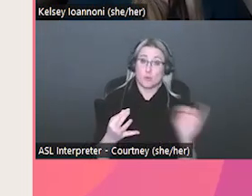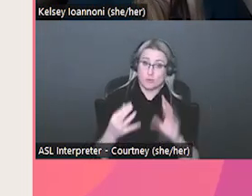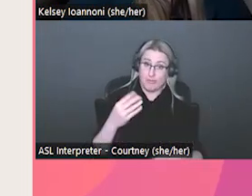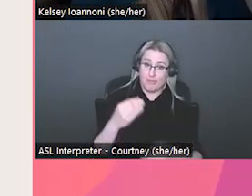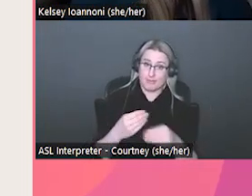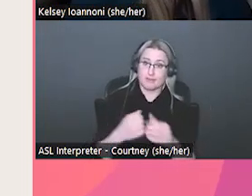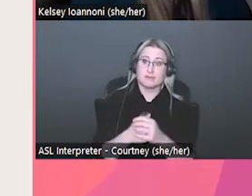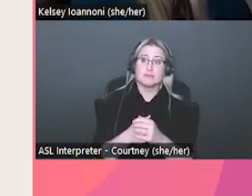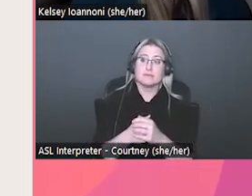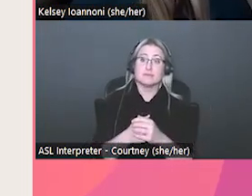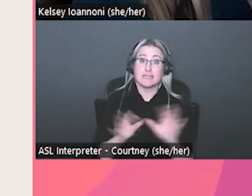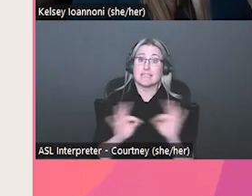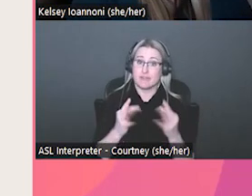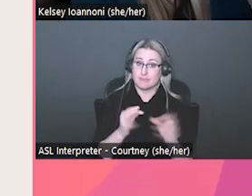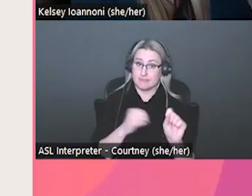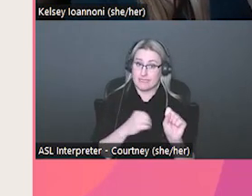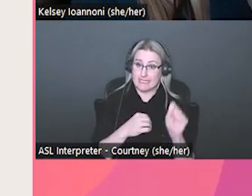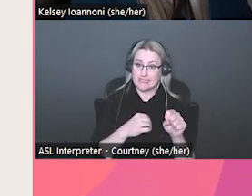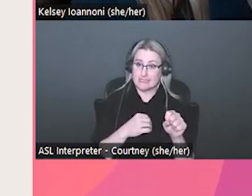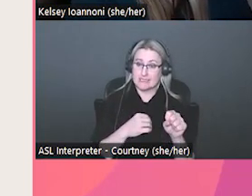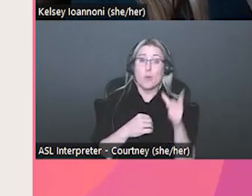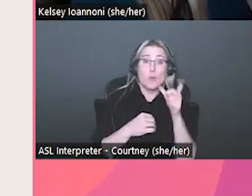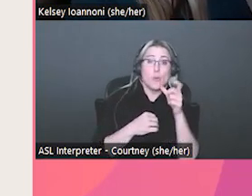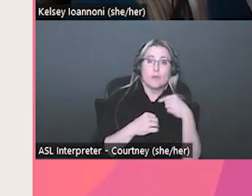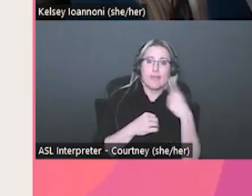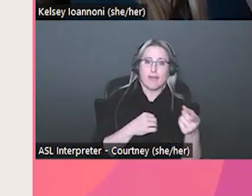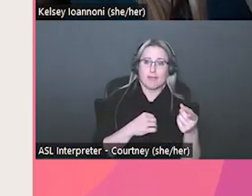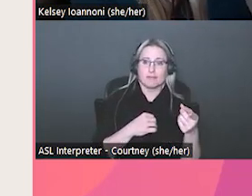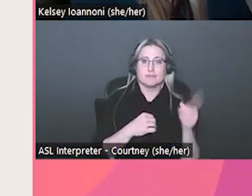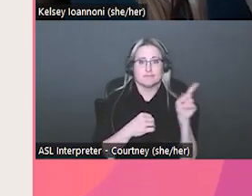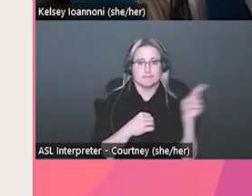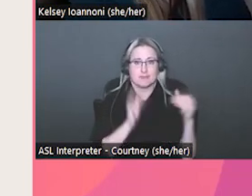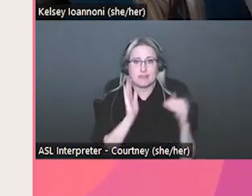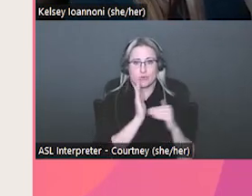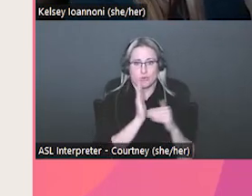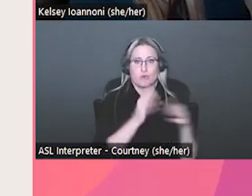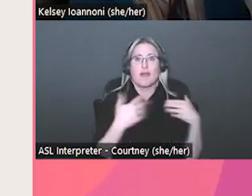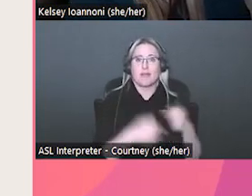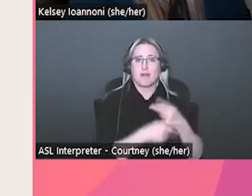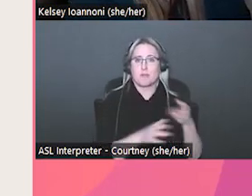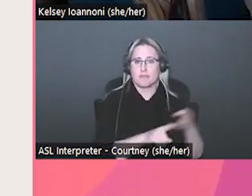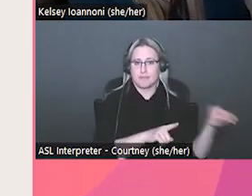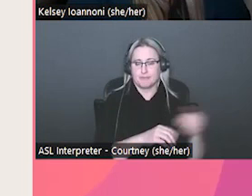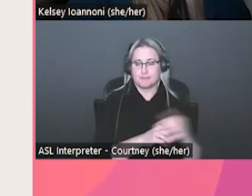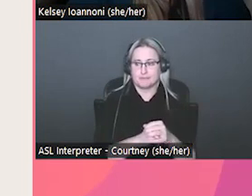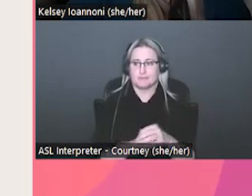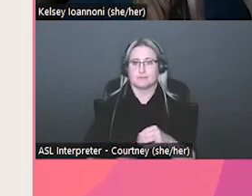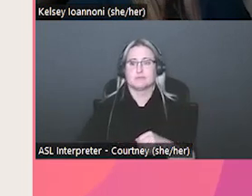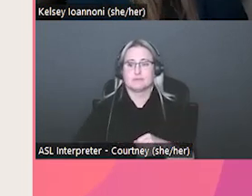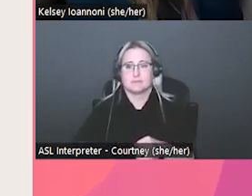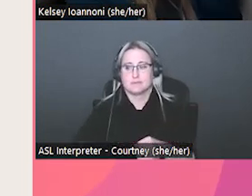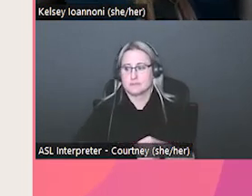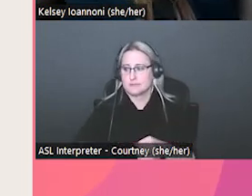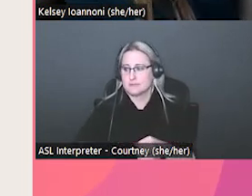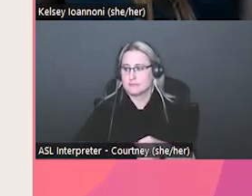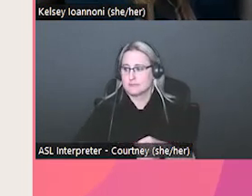intervention often takes place in the family at the instruction or directive of healthcare professionals. I found consistently throughout my